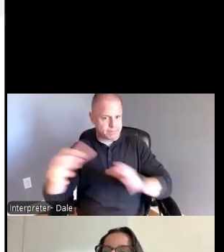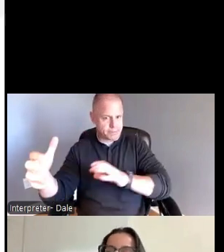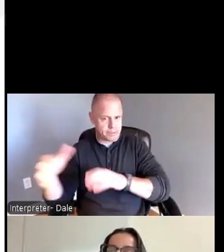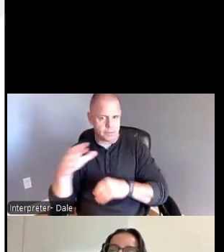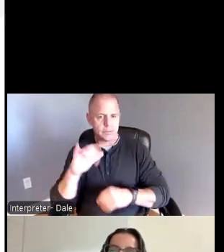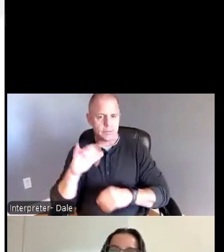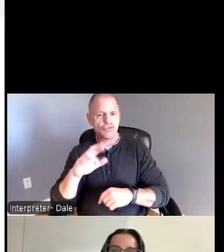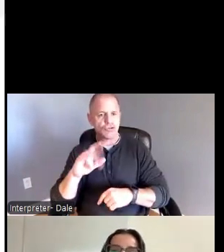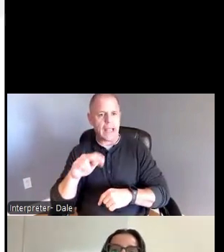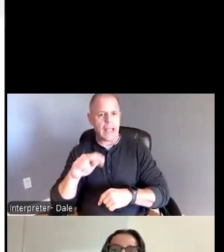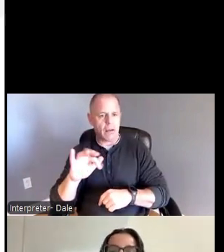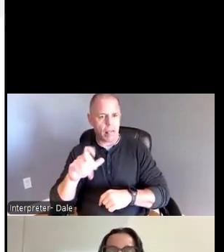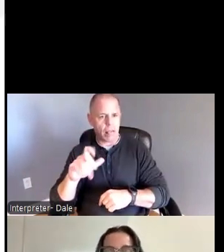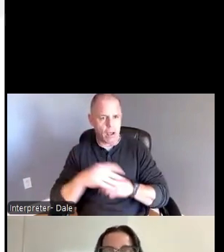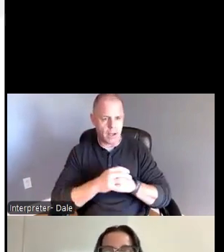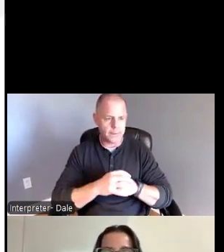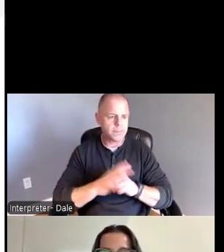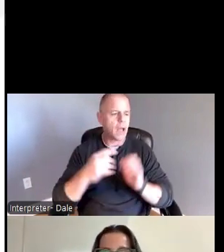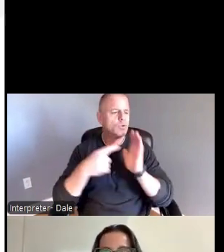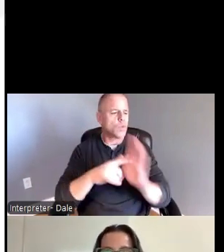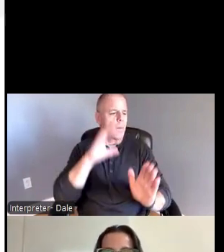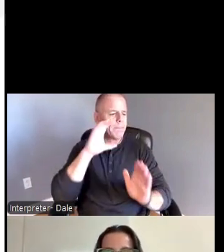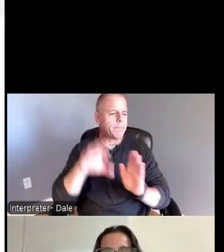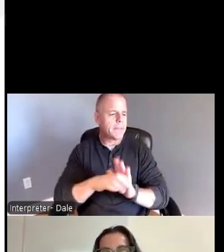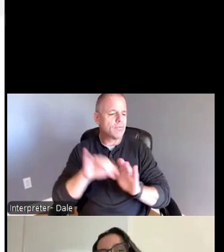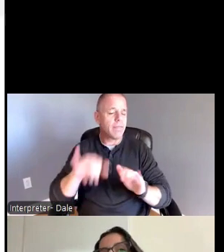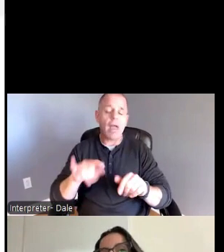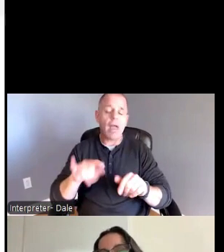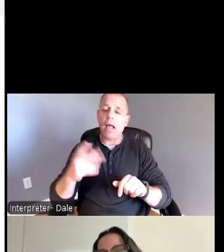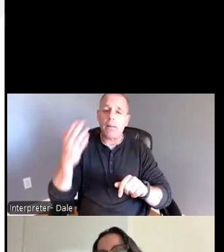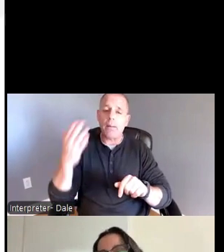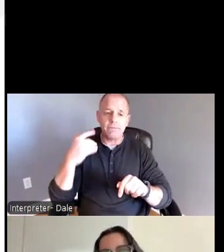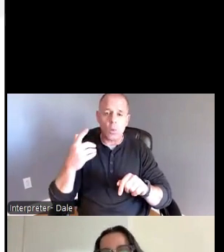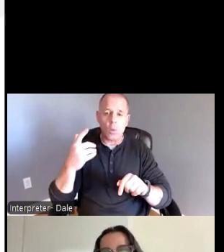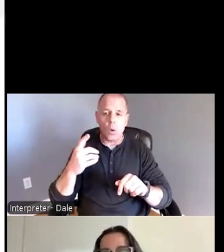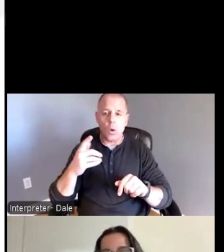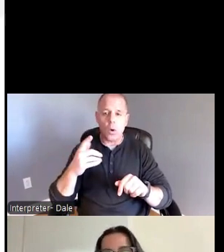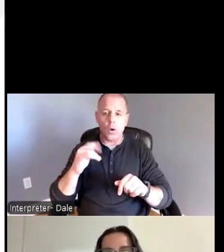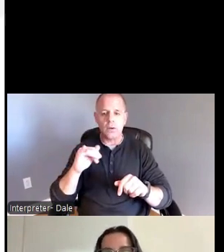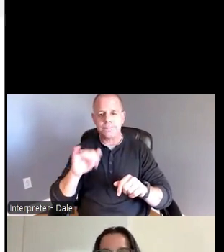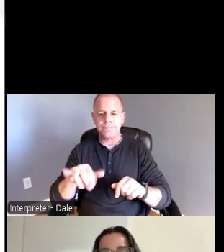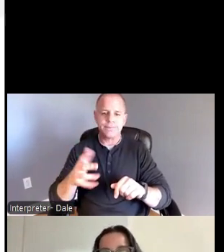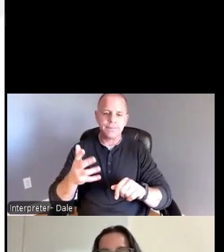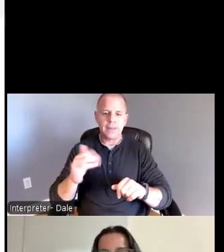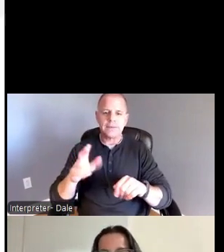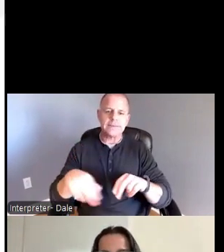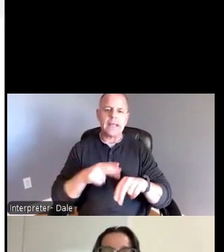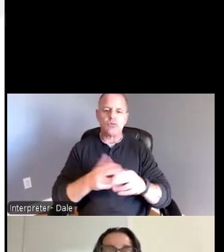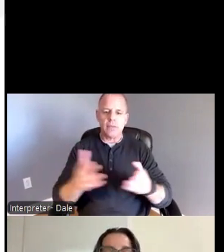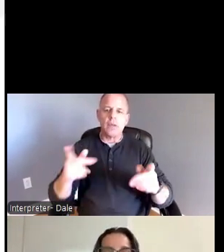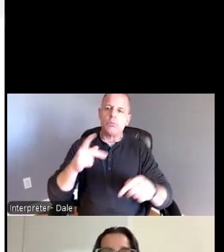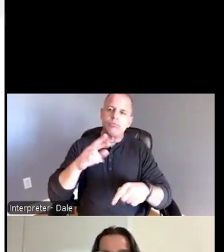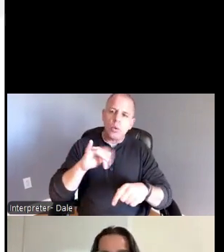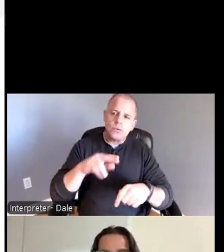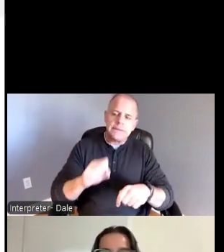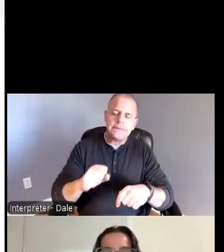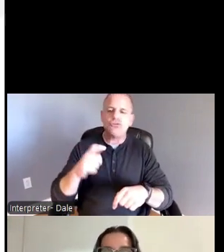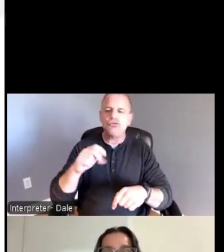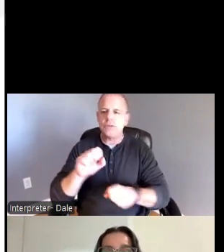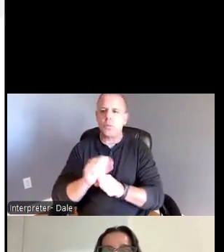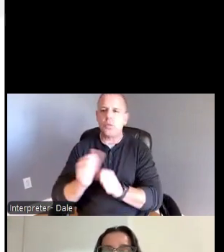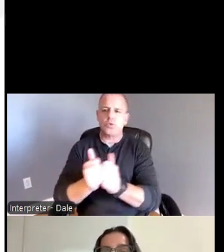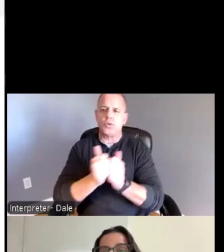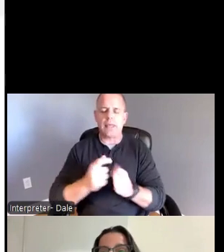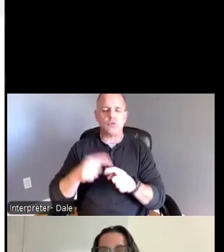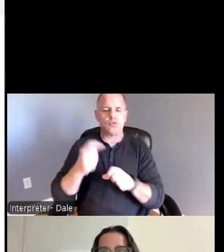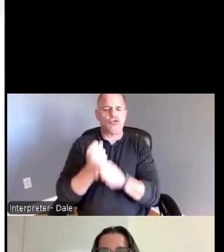I showed you the picture of the circadian clocks before. That is that network of like proteins and genes that work together to generate the rhythms.